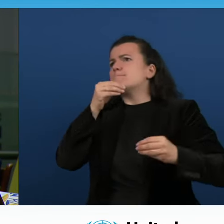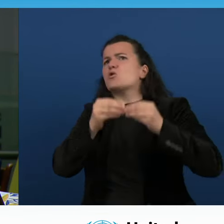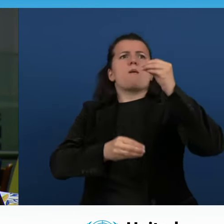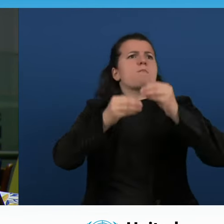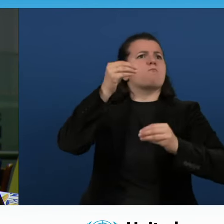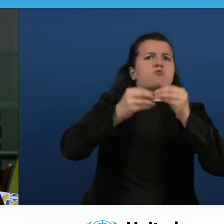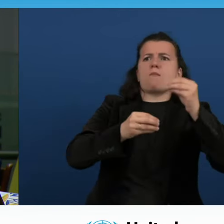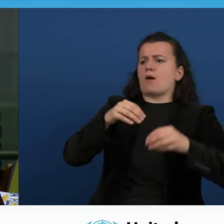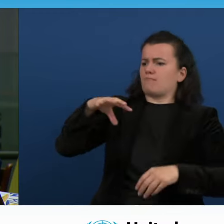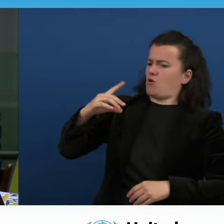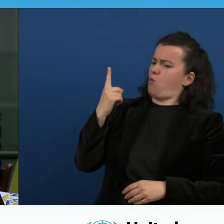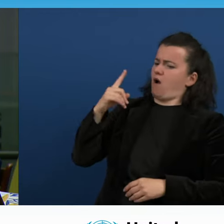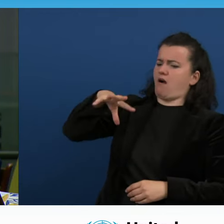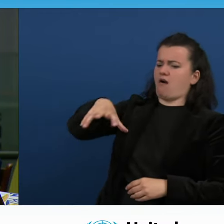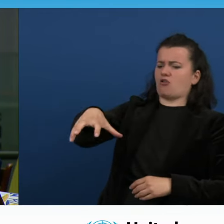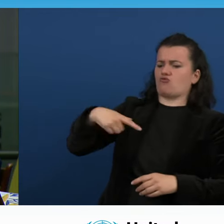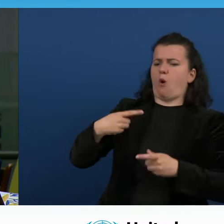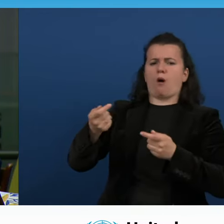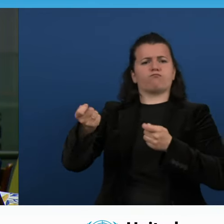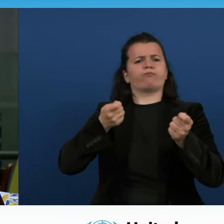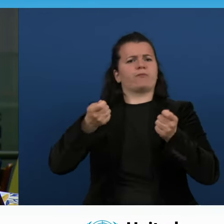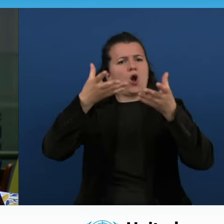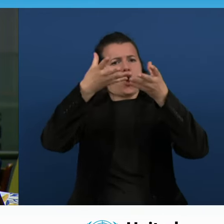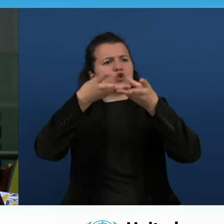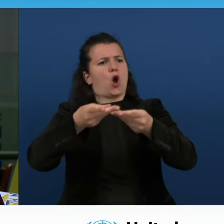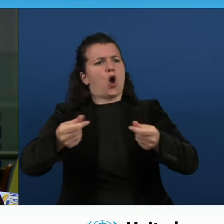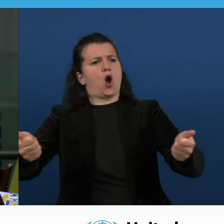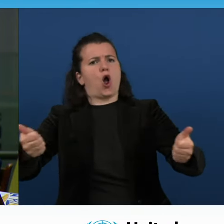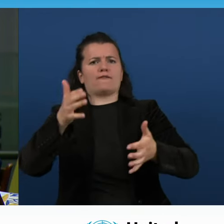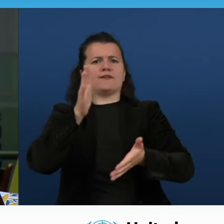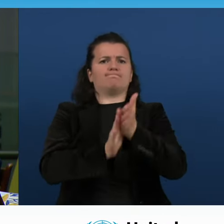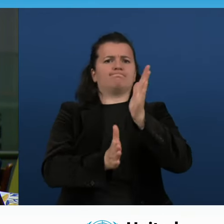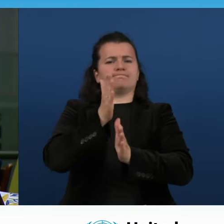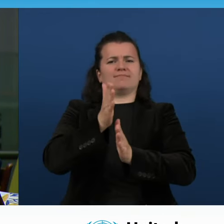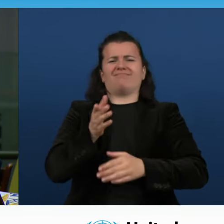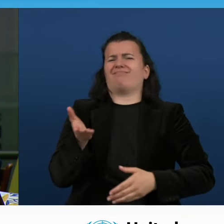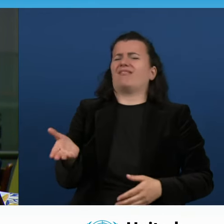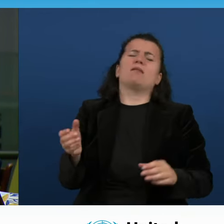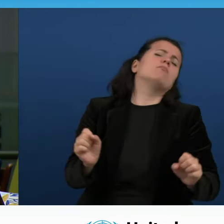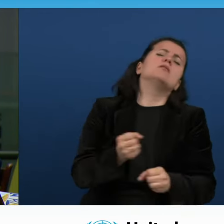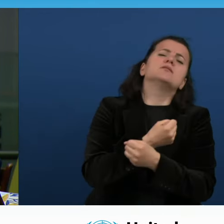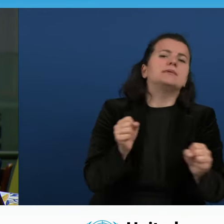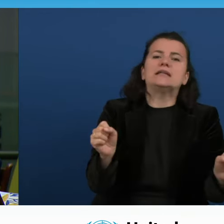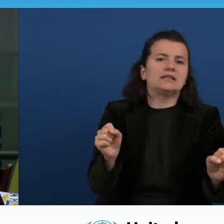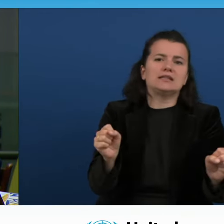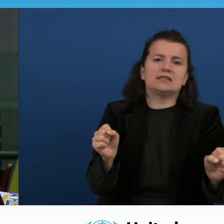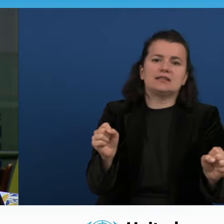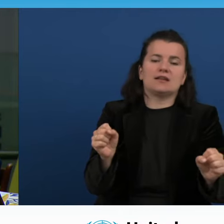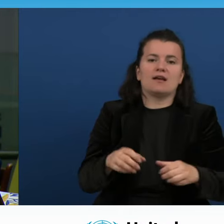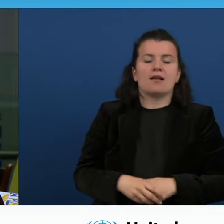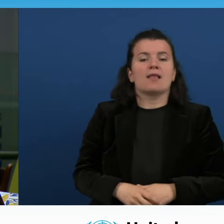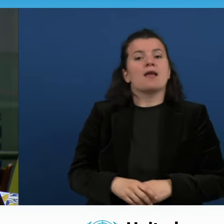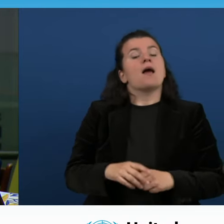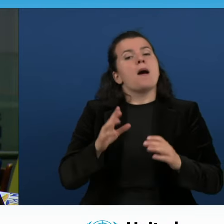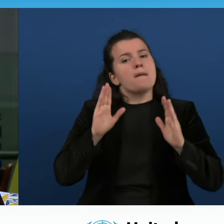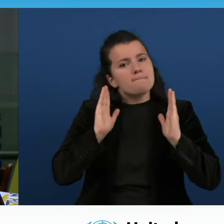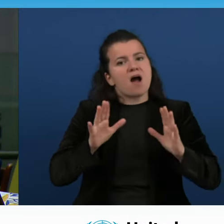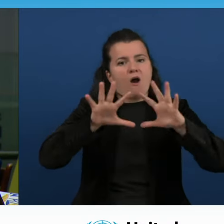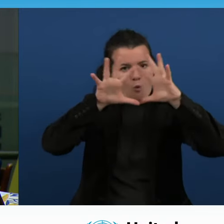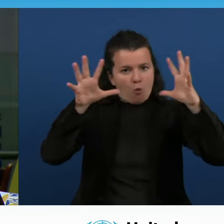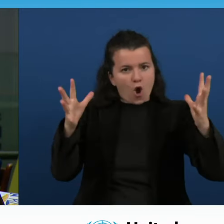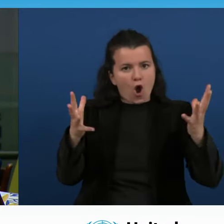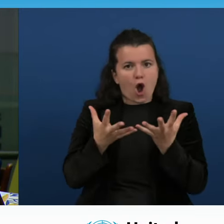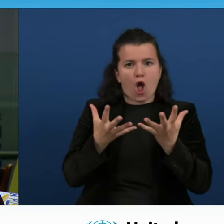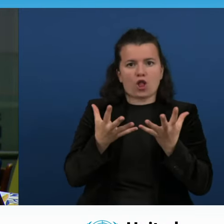But we do feel that there's an inability of world leaders to work together and